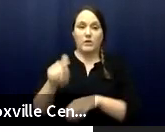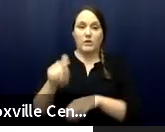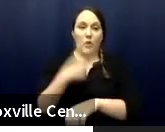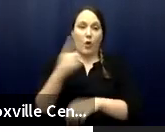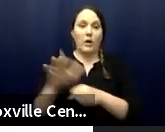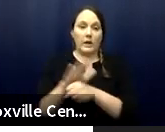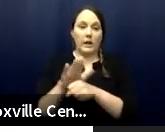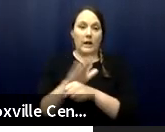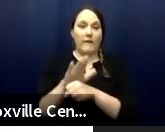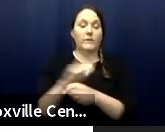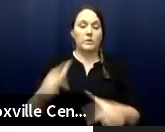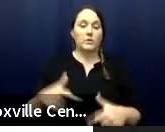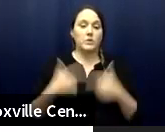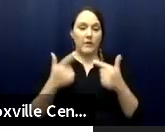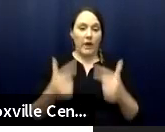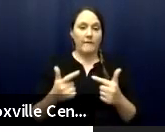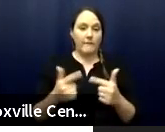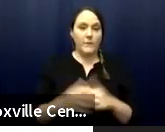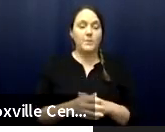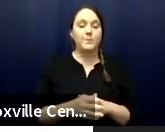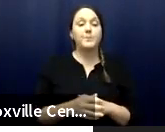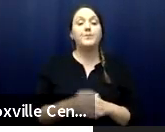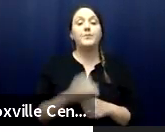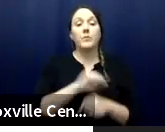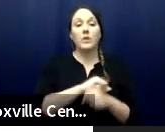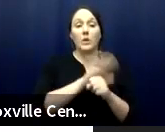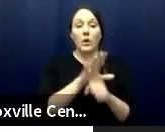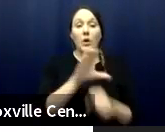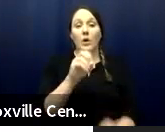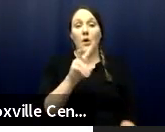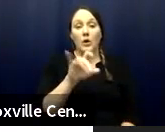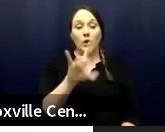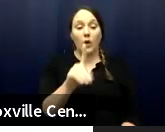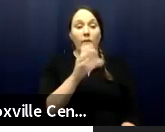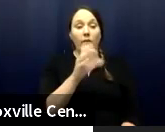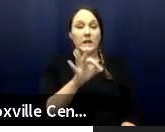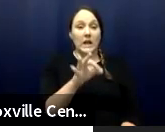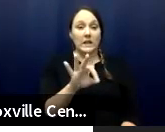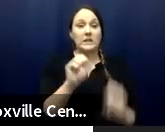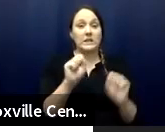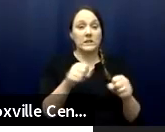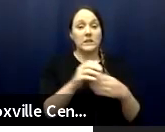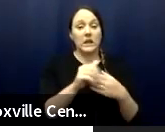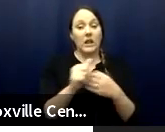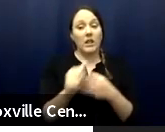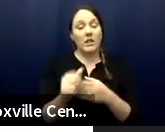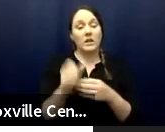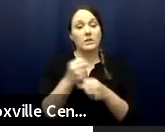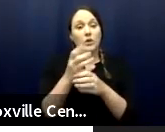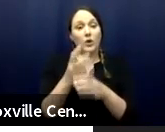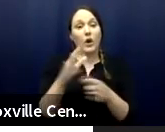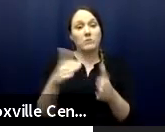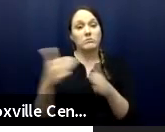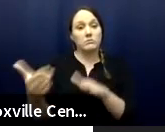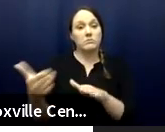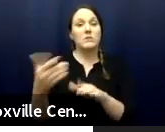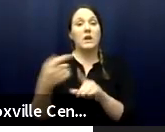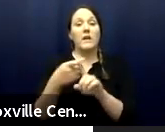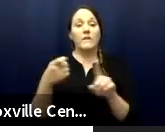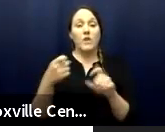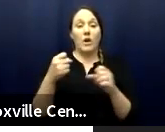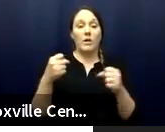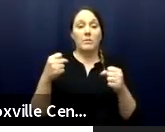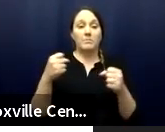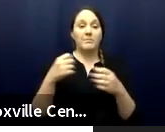illness. Now, COVID-19 can also lead to mortality by essentially starving the body